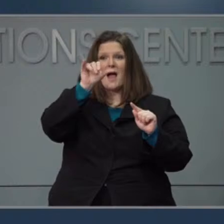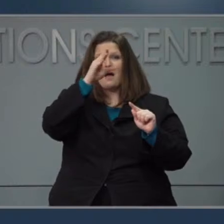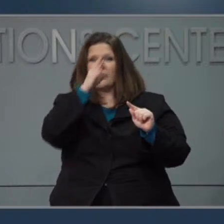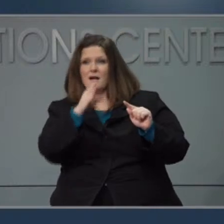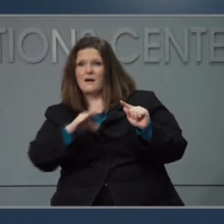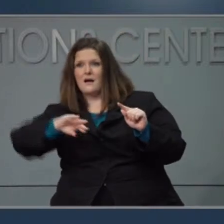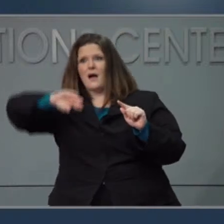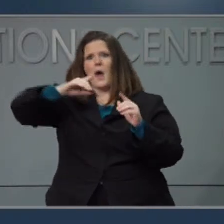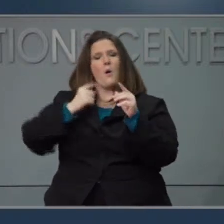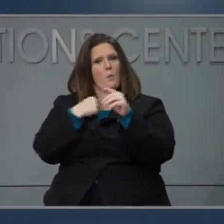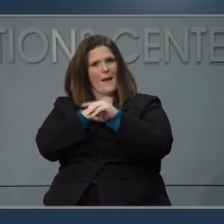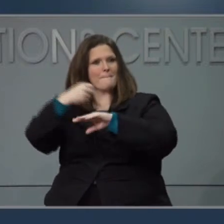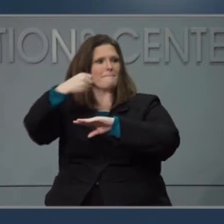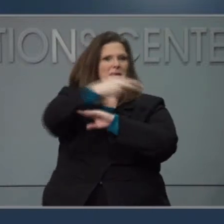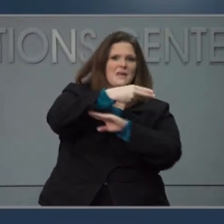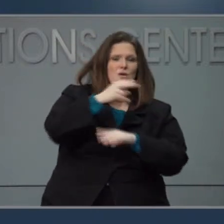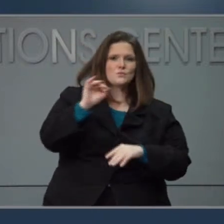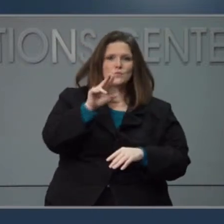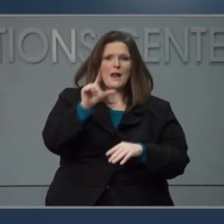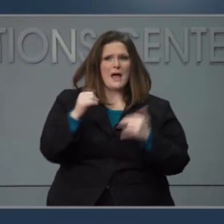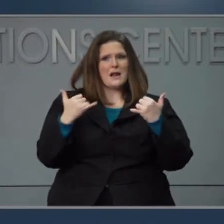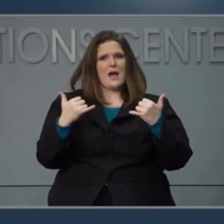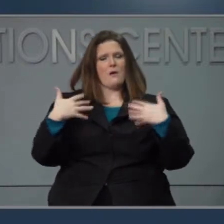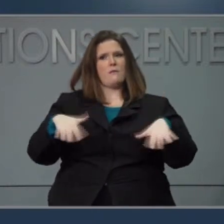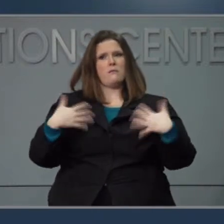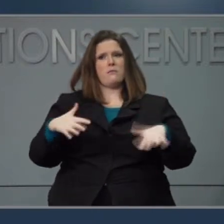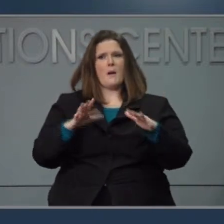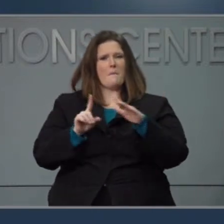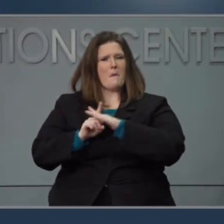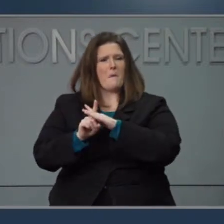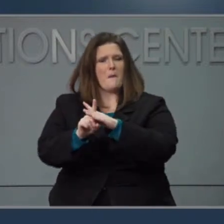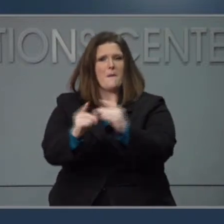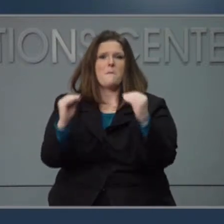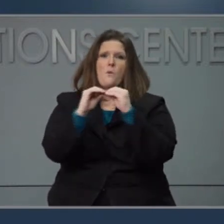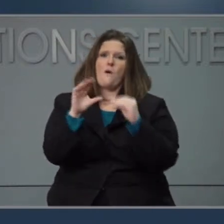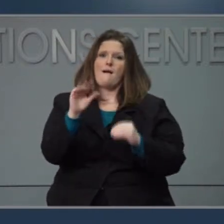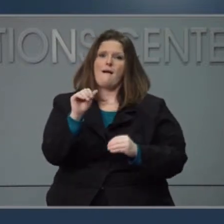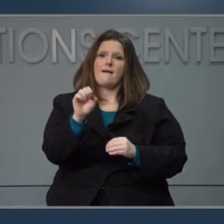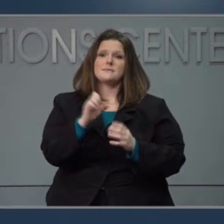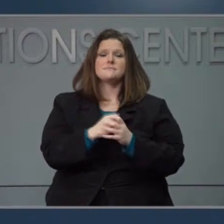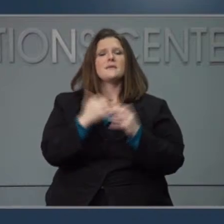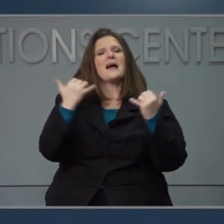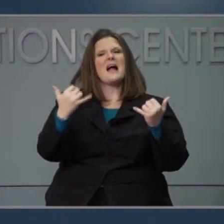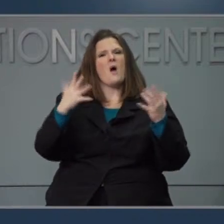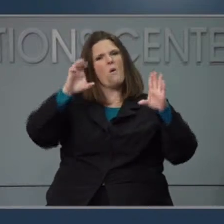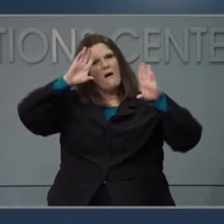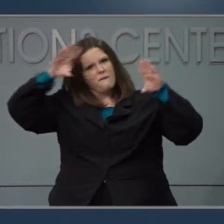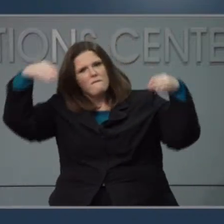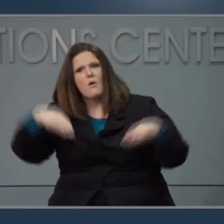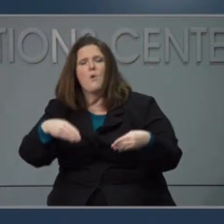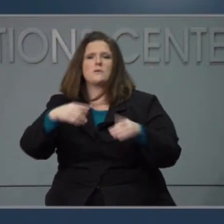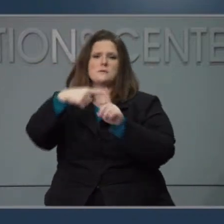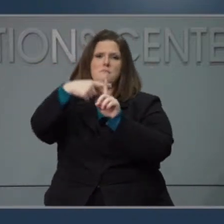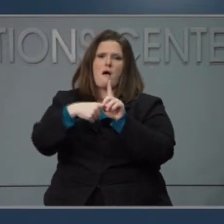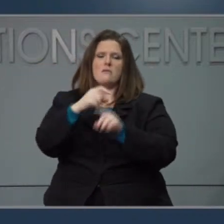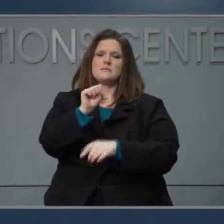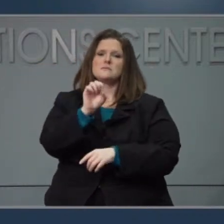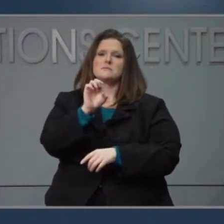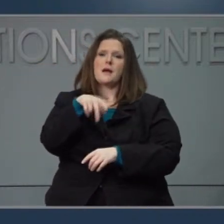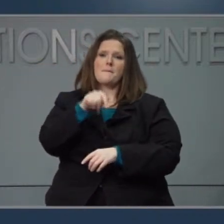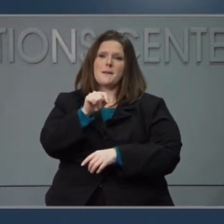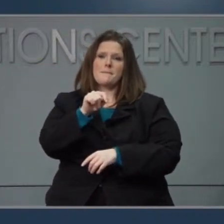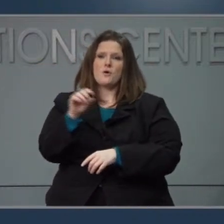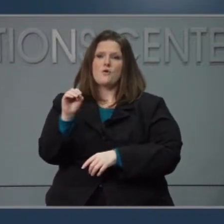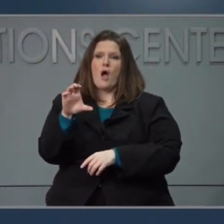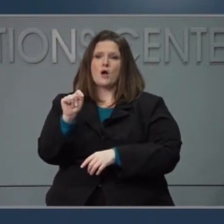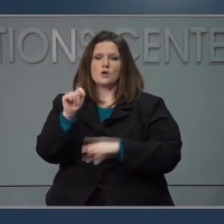let's zoom in and get a better sense of the current picture, particularly over the month of September and October. What you can see when you look